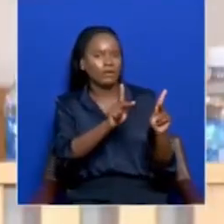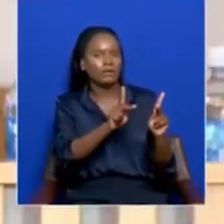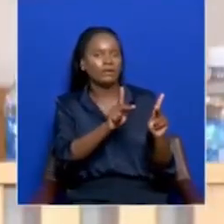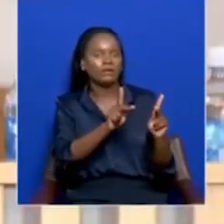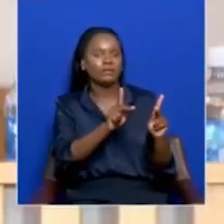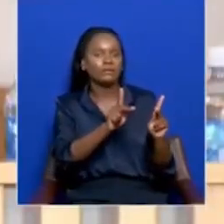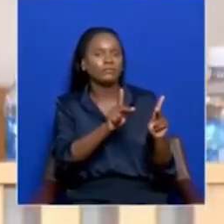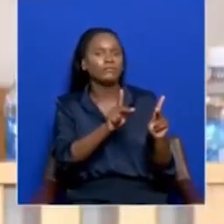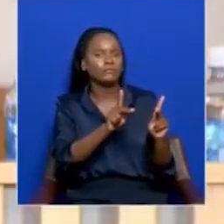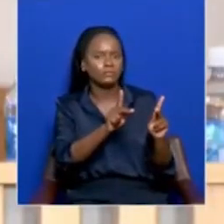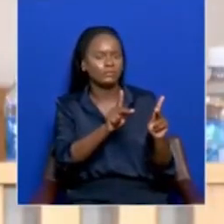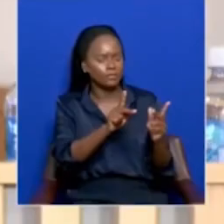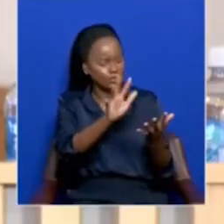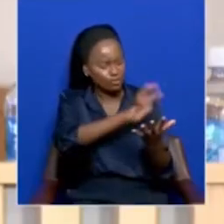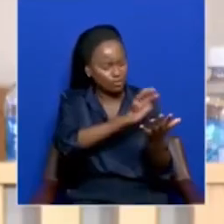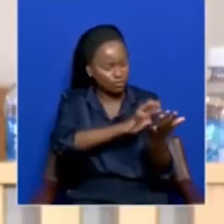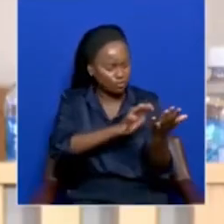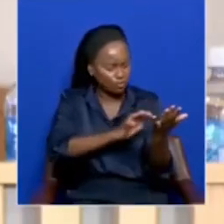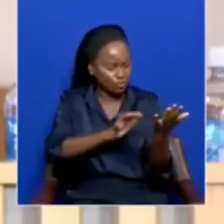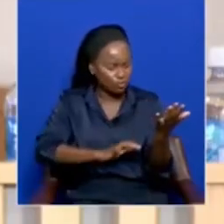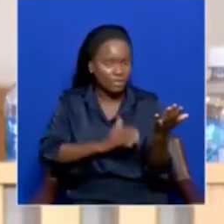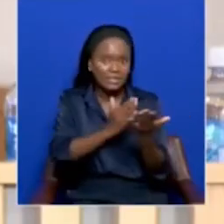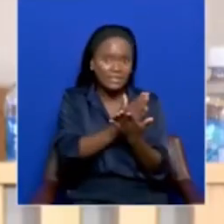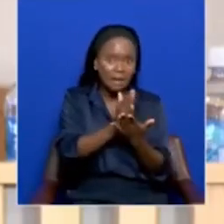highlight to the commissioners